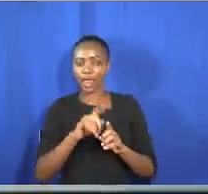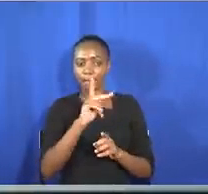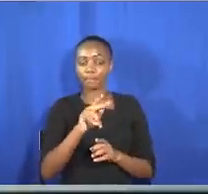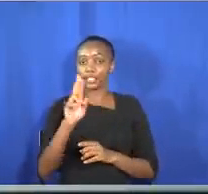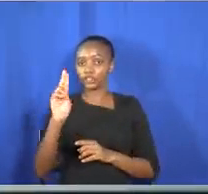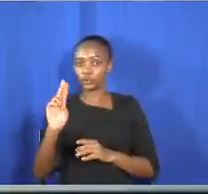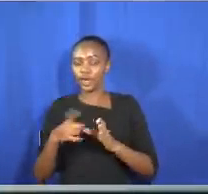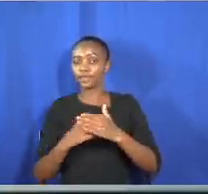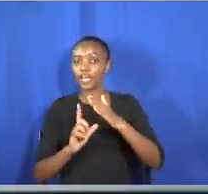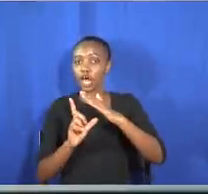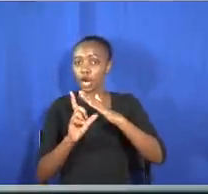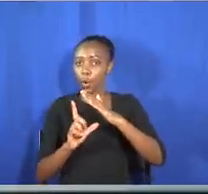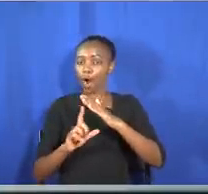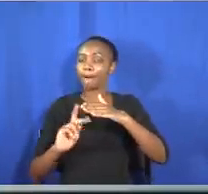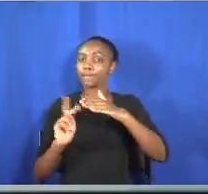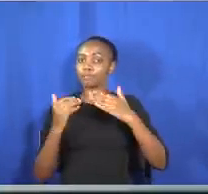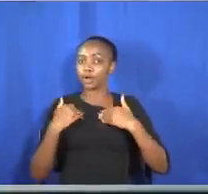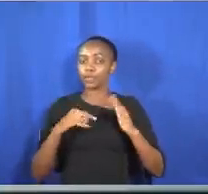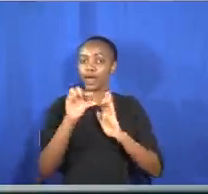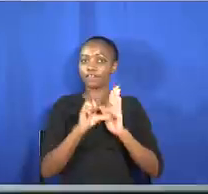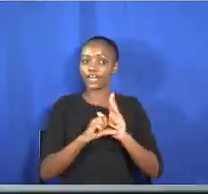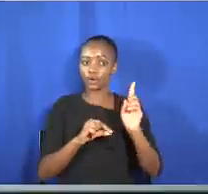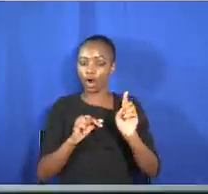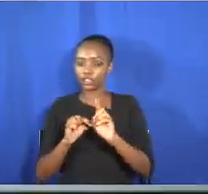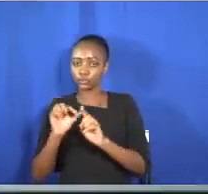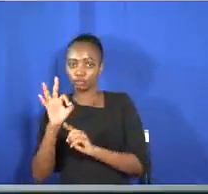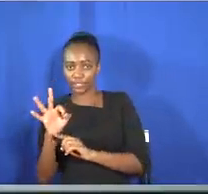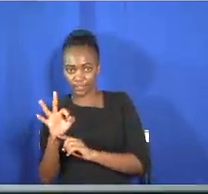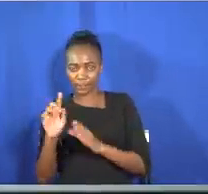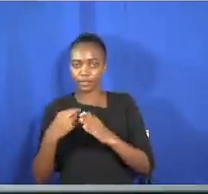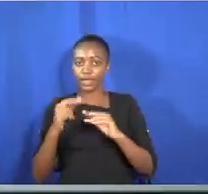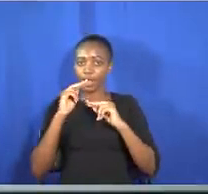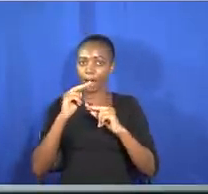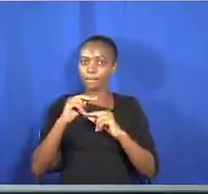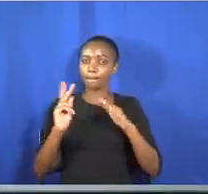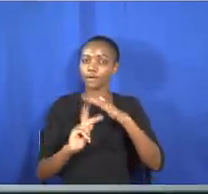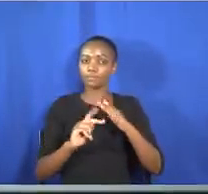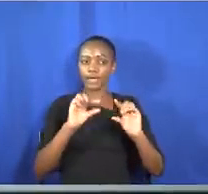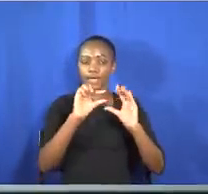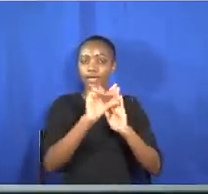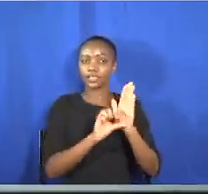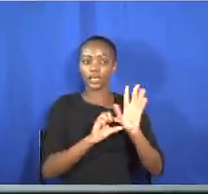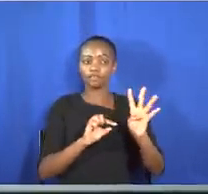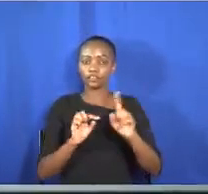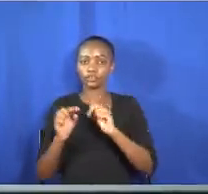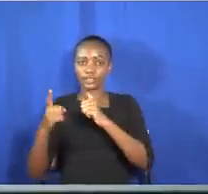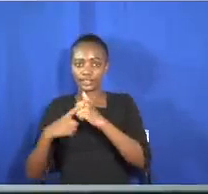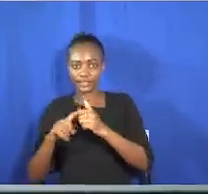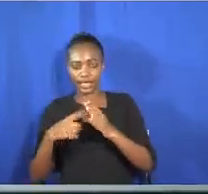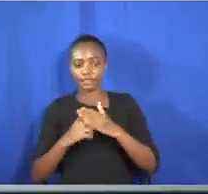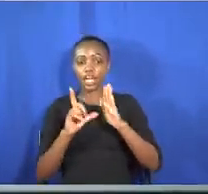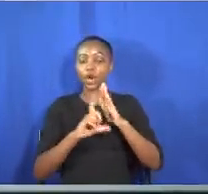PP2. Lower primary, we talk about the grade 1 to grade 3. Upper primary, grade 4 to grade